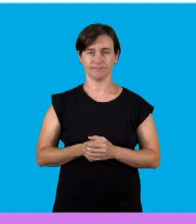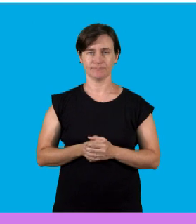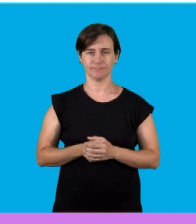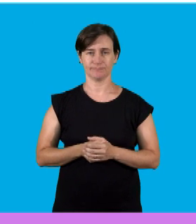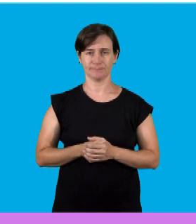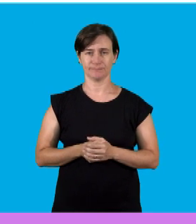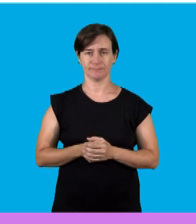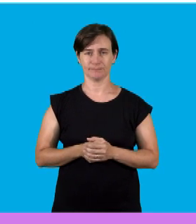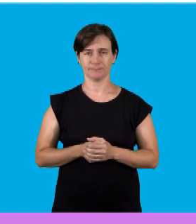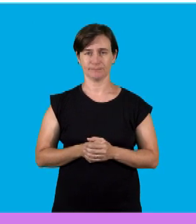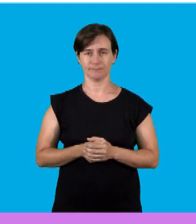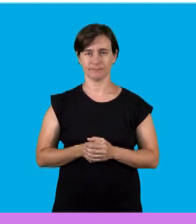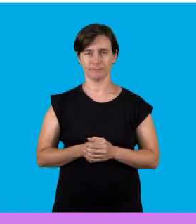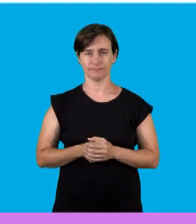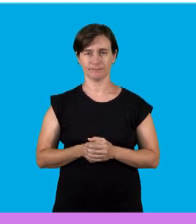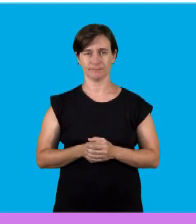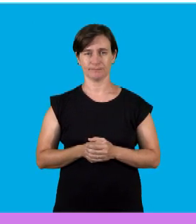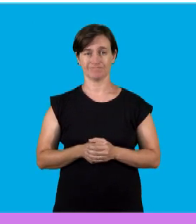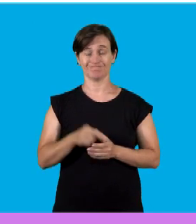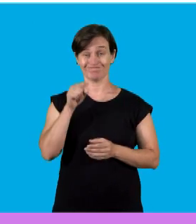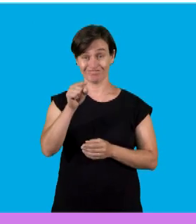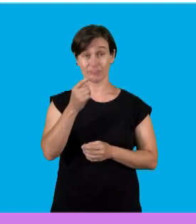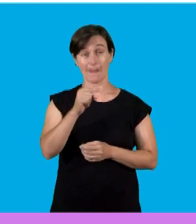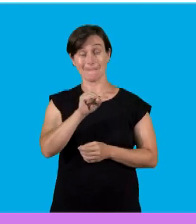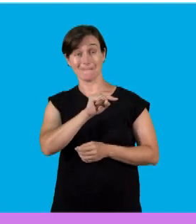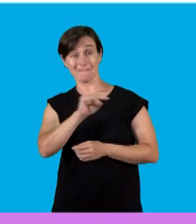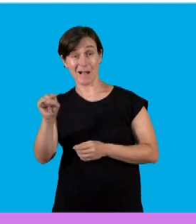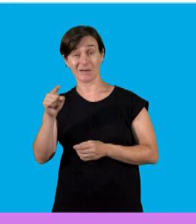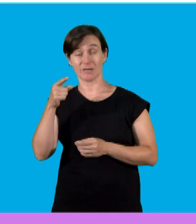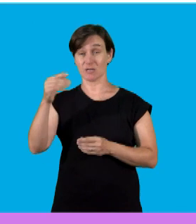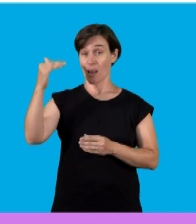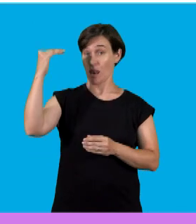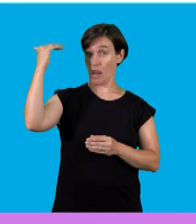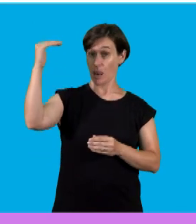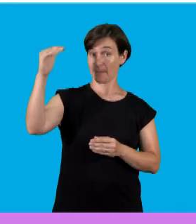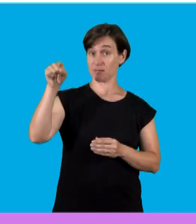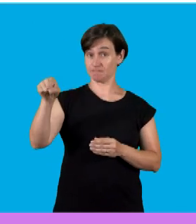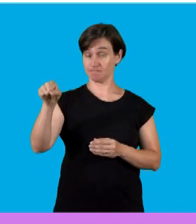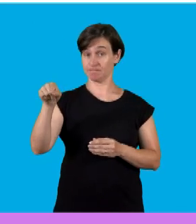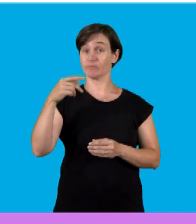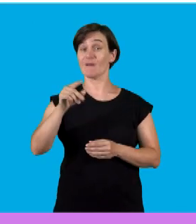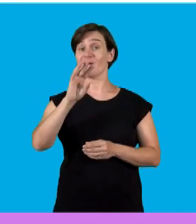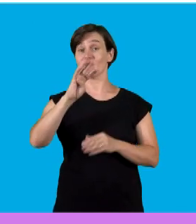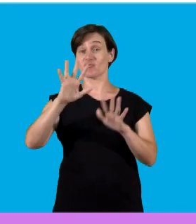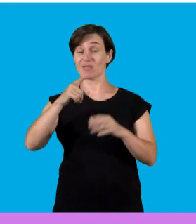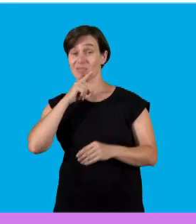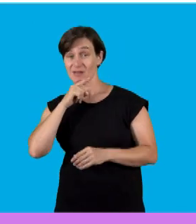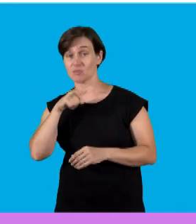513,345 rand and 60 cents minus the ceiling amount here, right, of